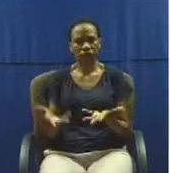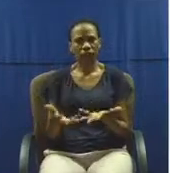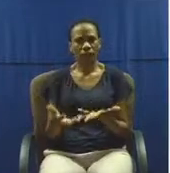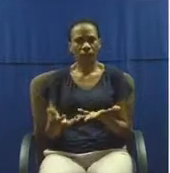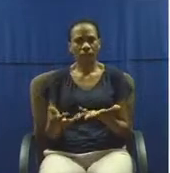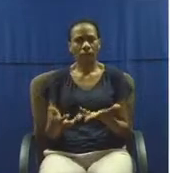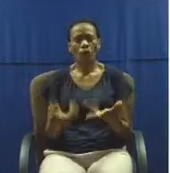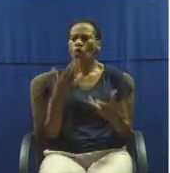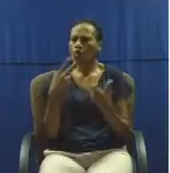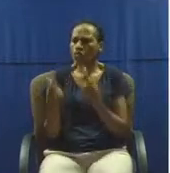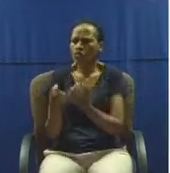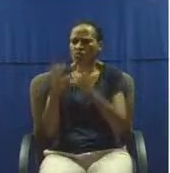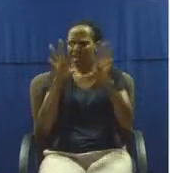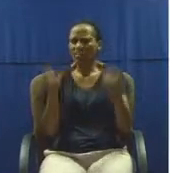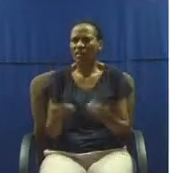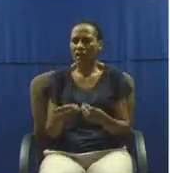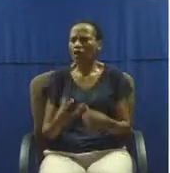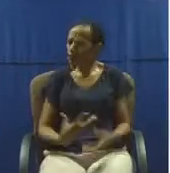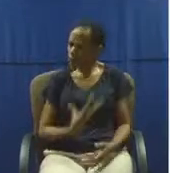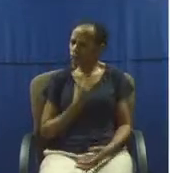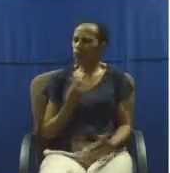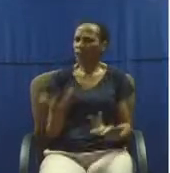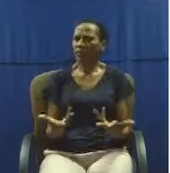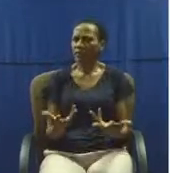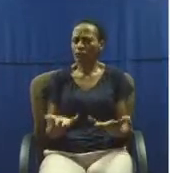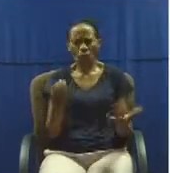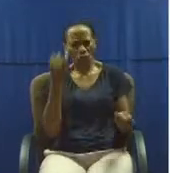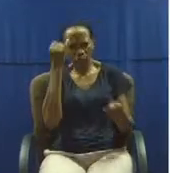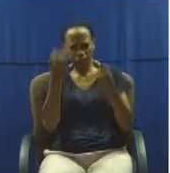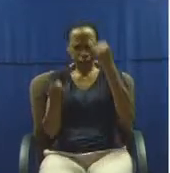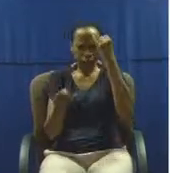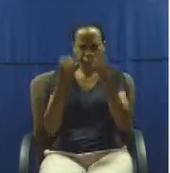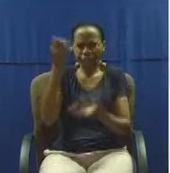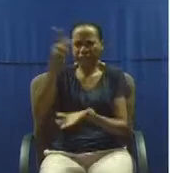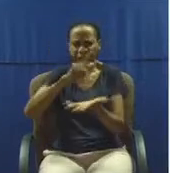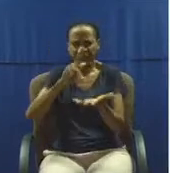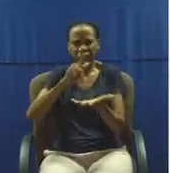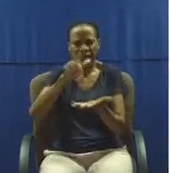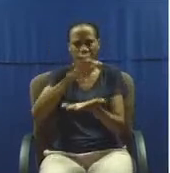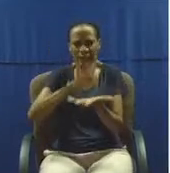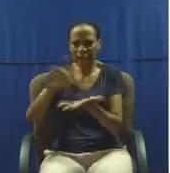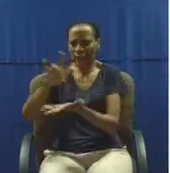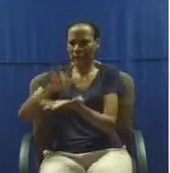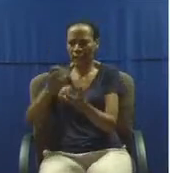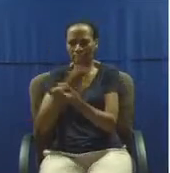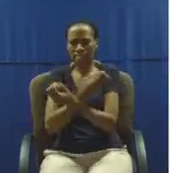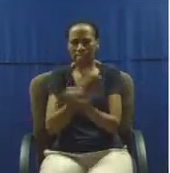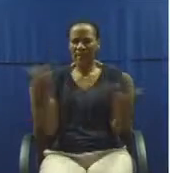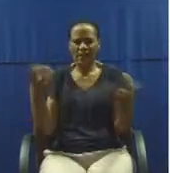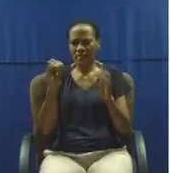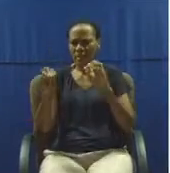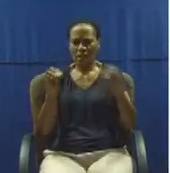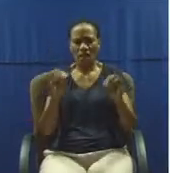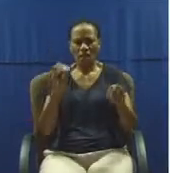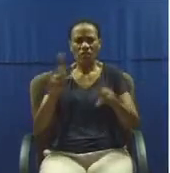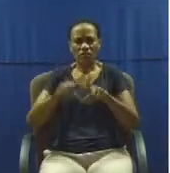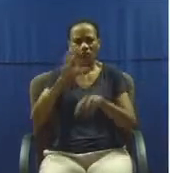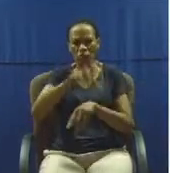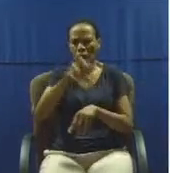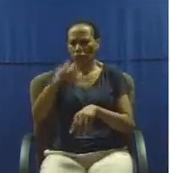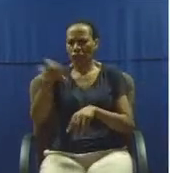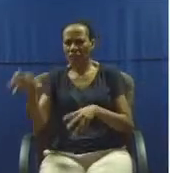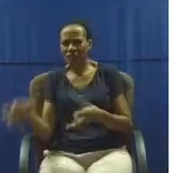done by our young people. And the innovation centers that are being set up around the country